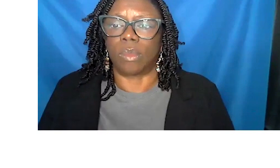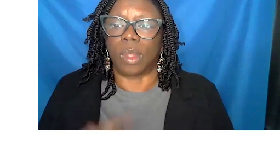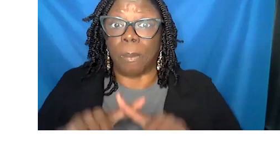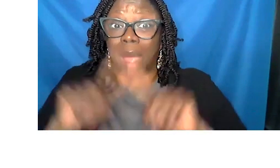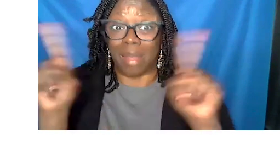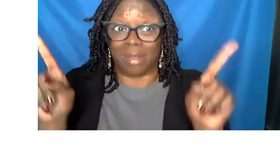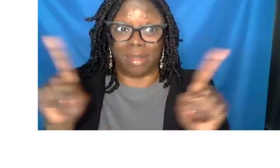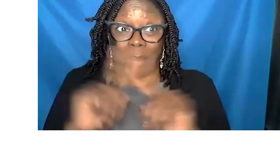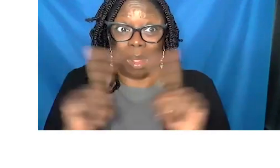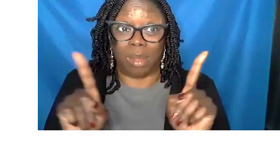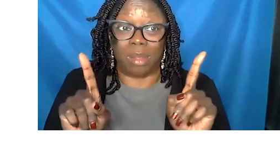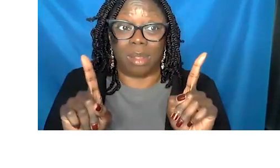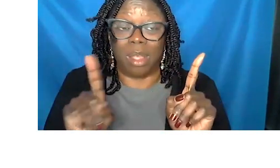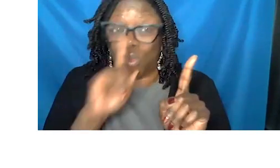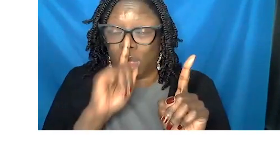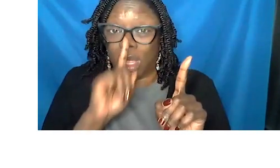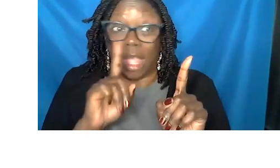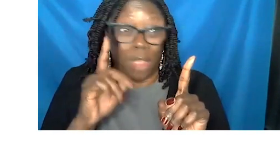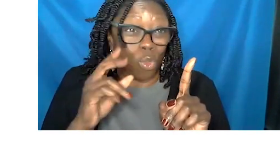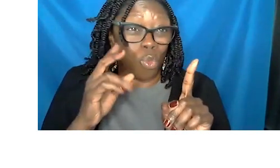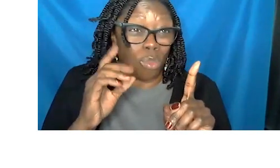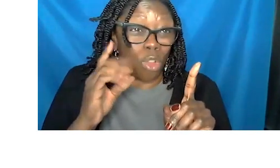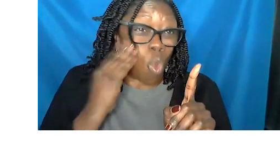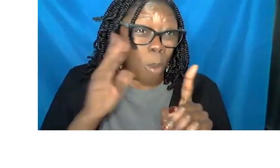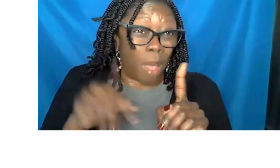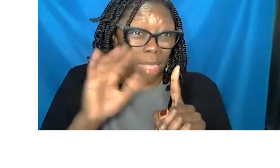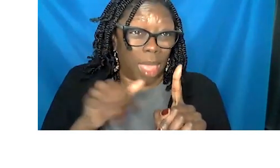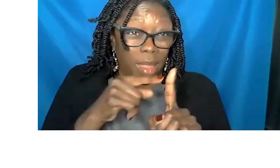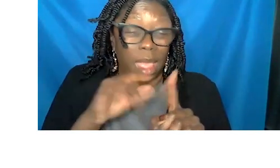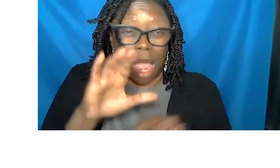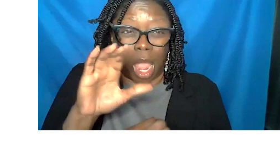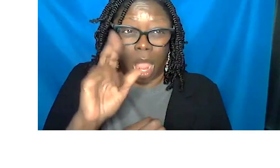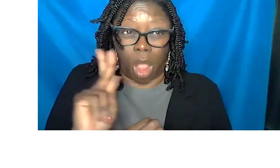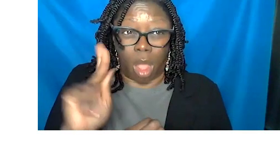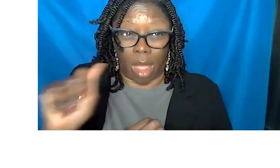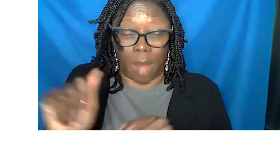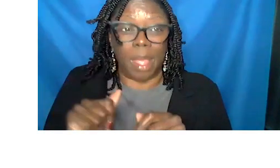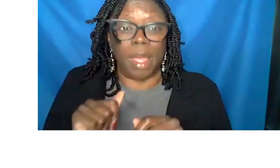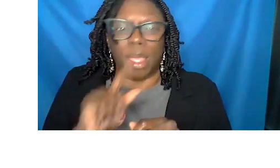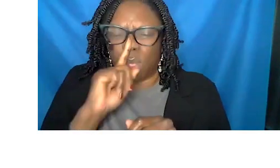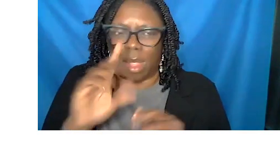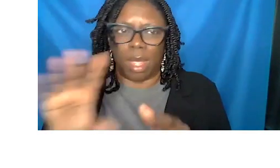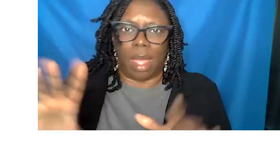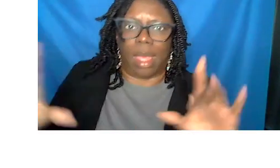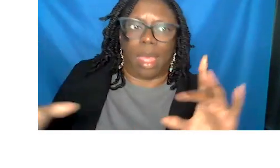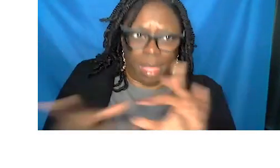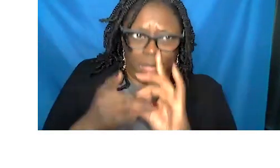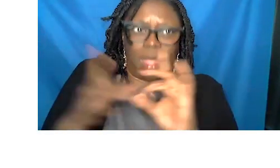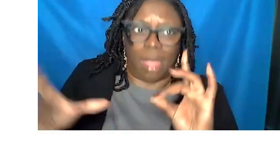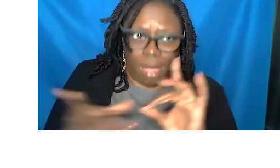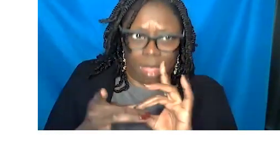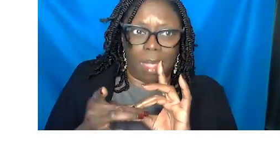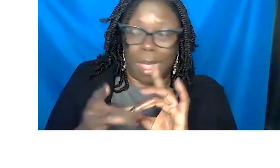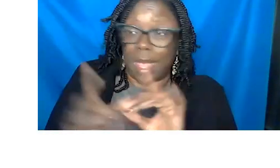But it marries, if you're familiar with Khan Academy, it marries a lot of the content from